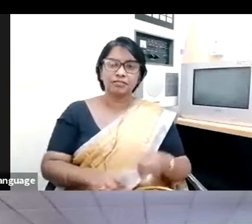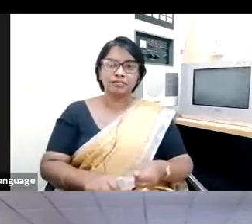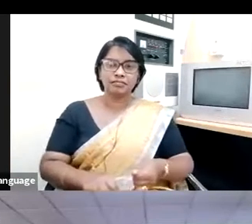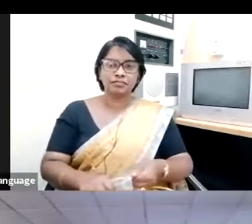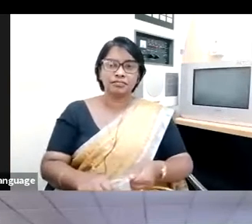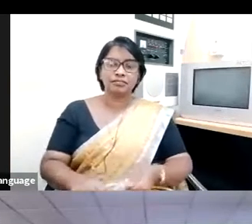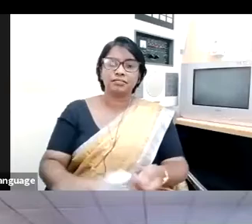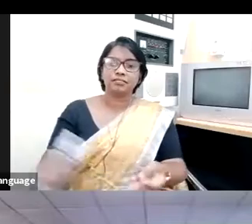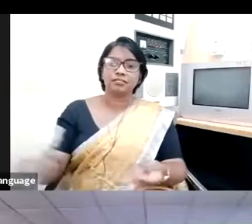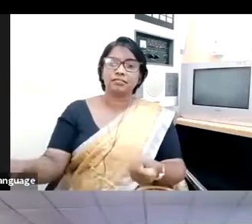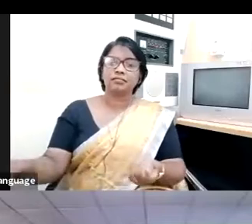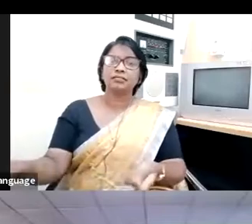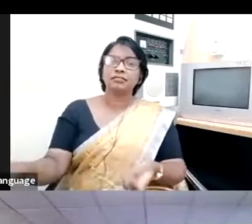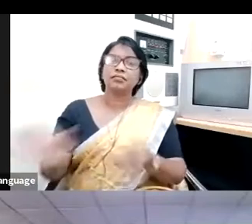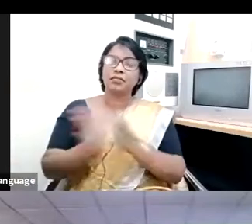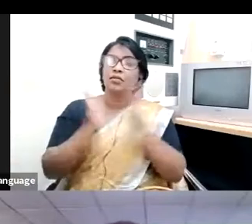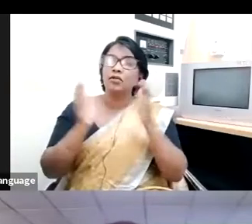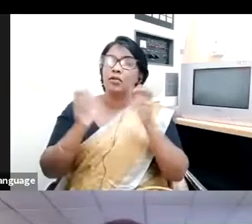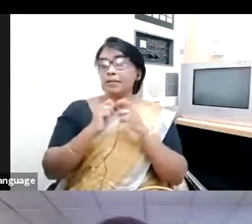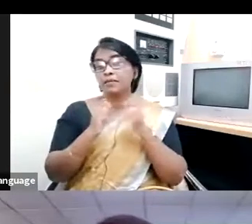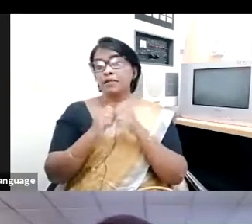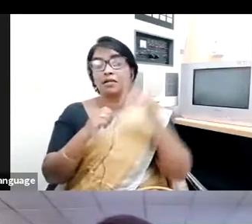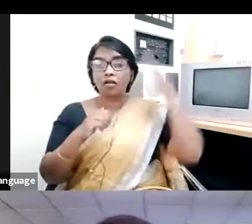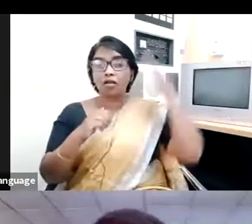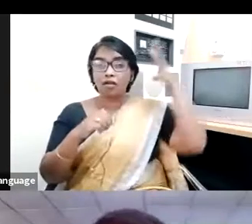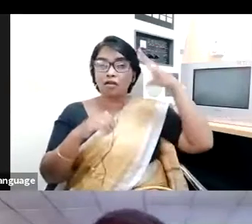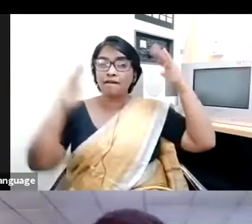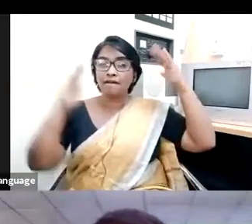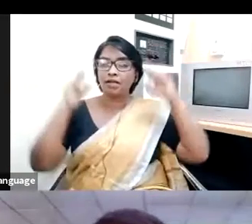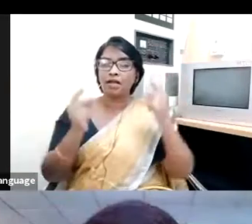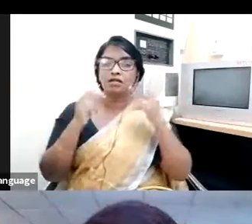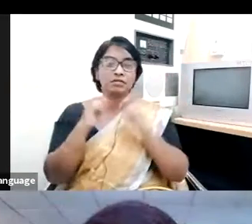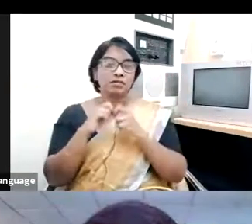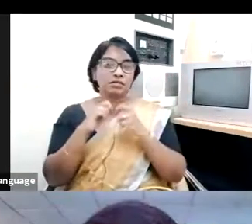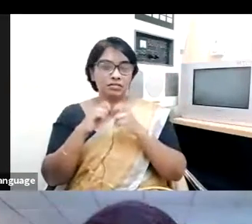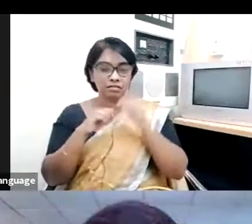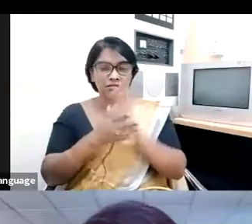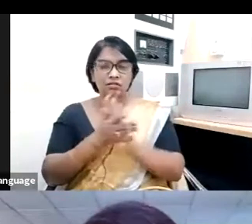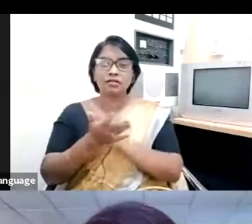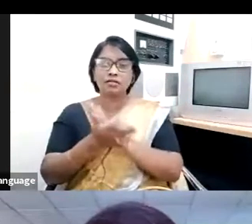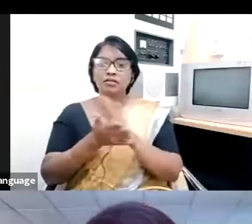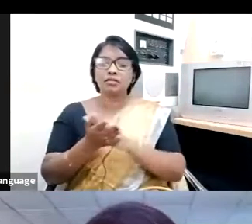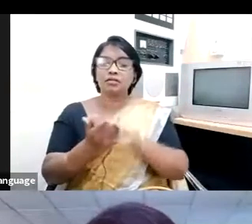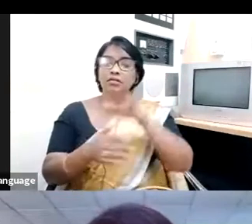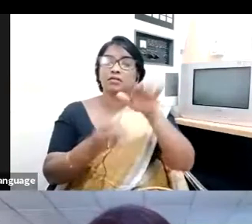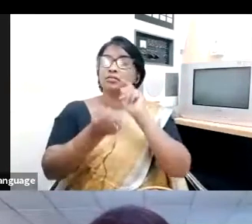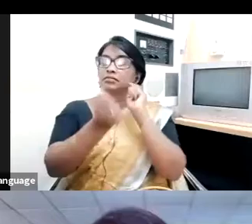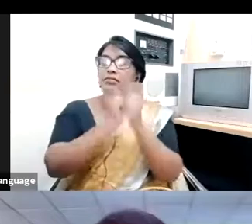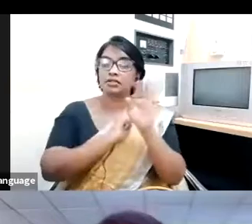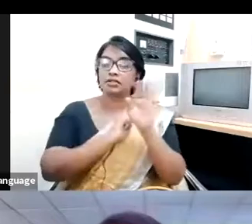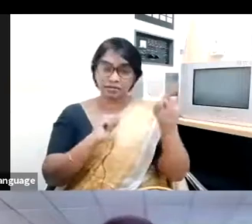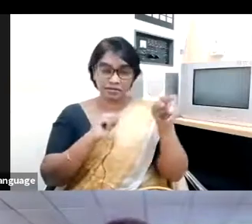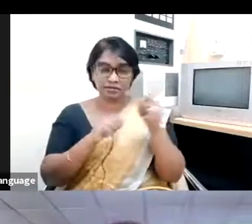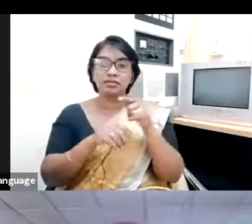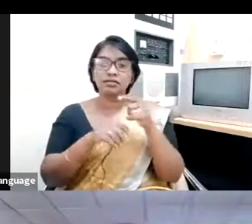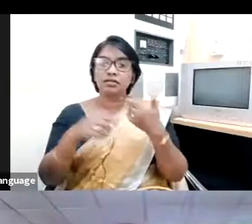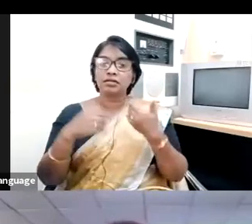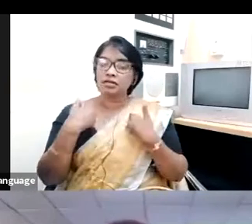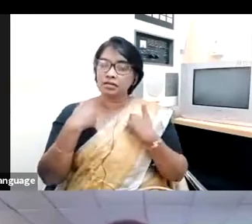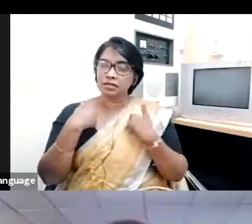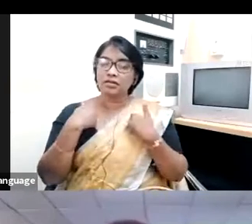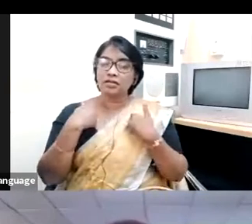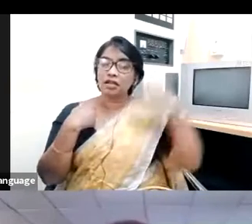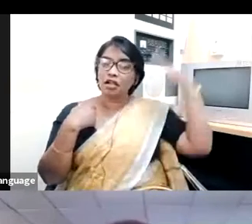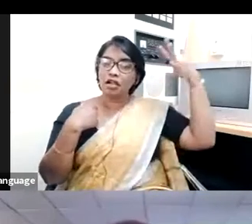emergency. Please stop using the word climate change. We are not in a climate change era. We are in a